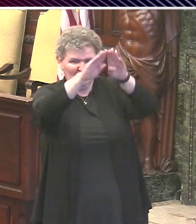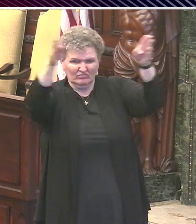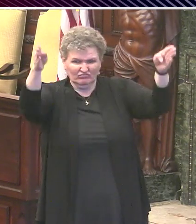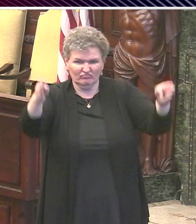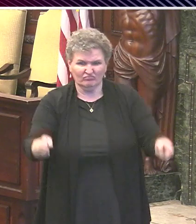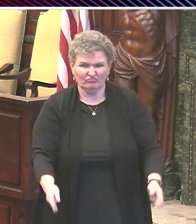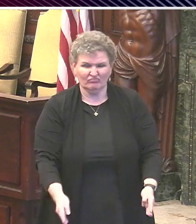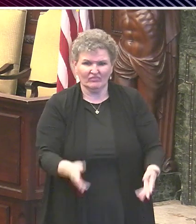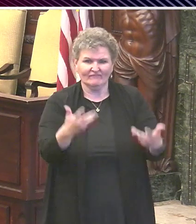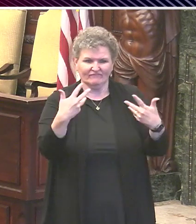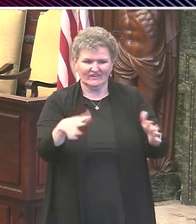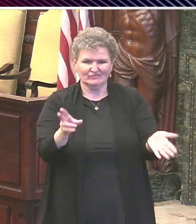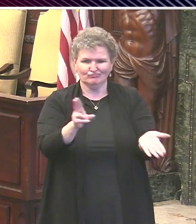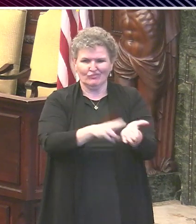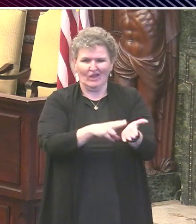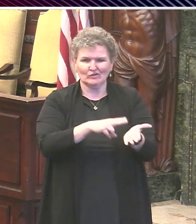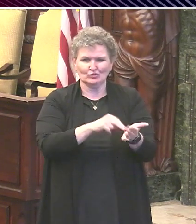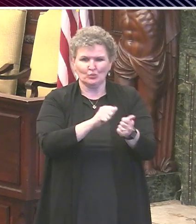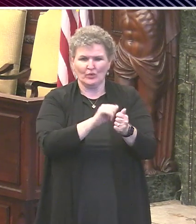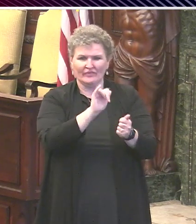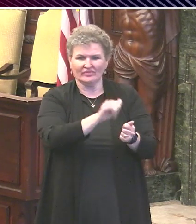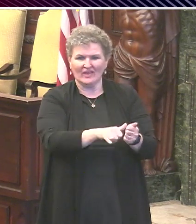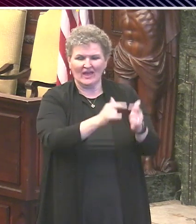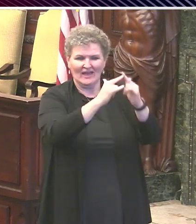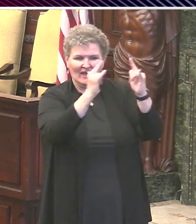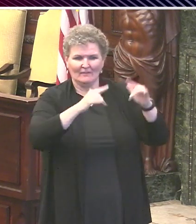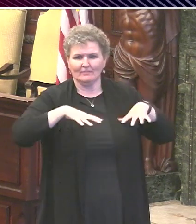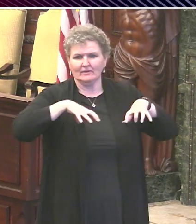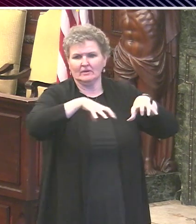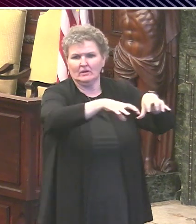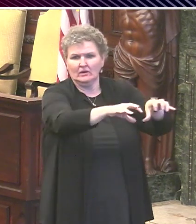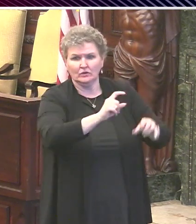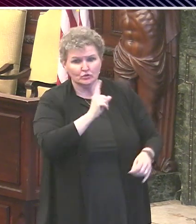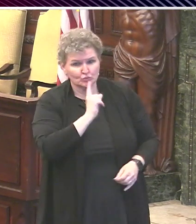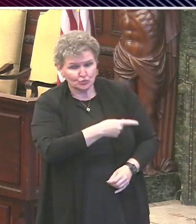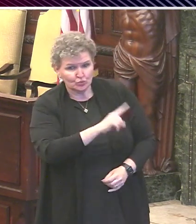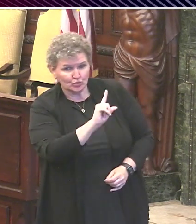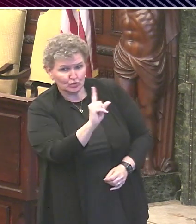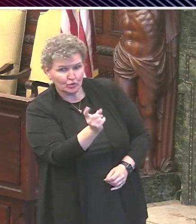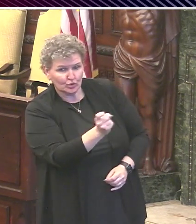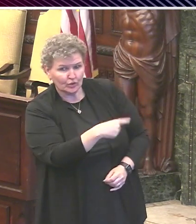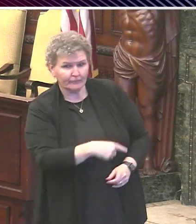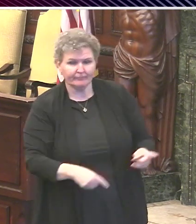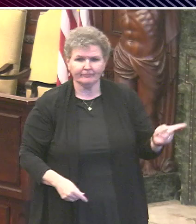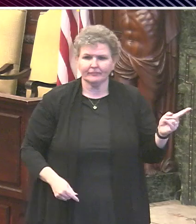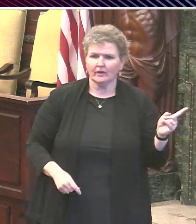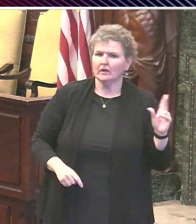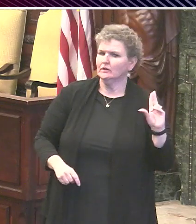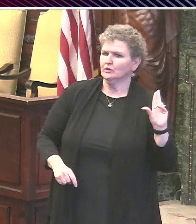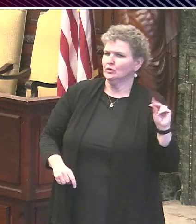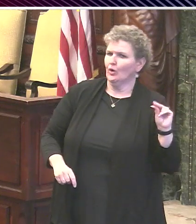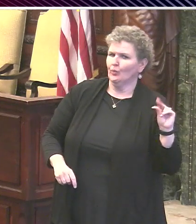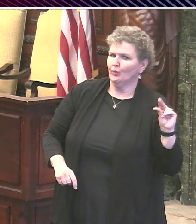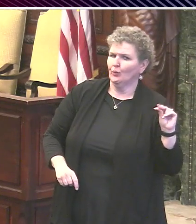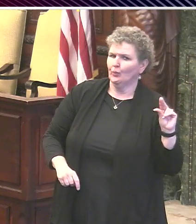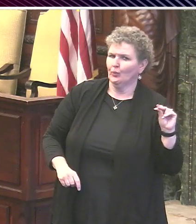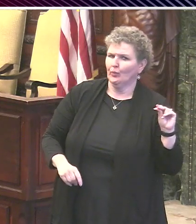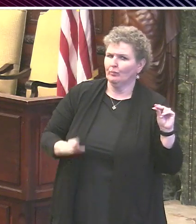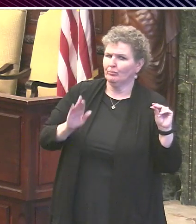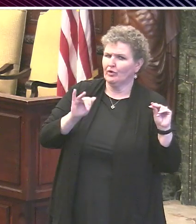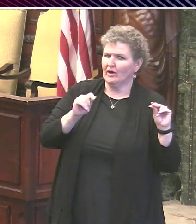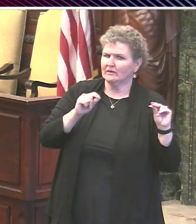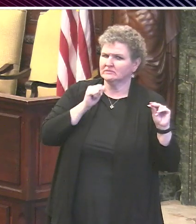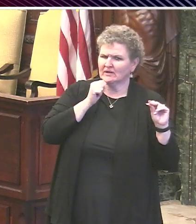the encampment. Is that true? No. I'm not sure of the current, Brian, if you know.